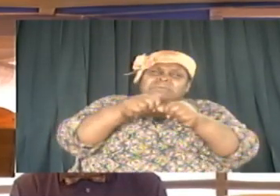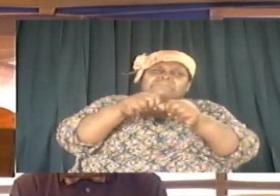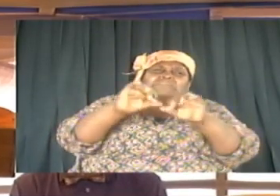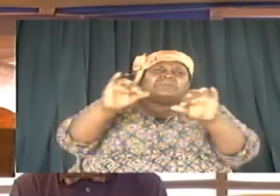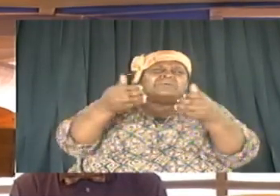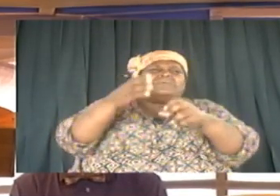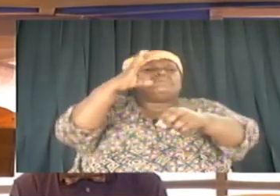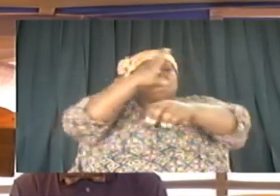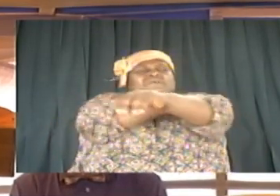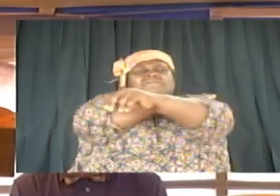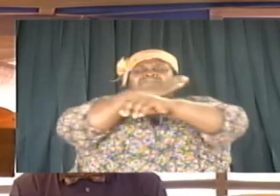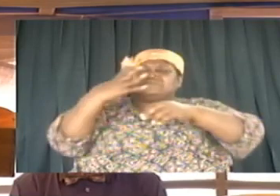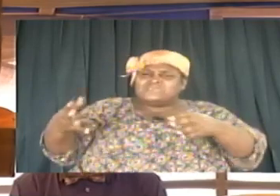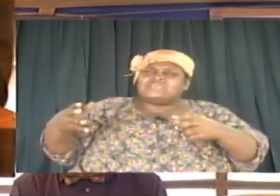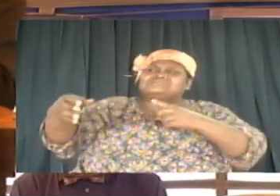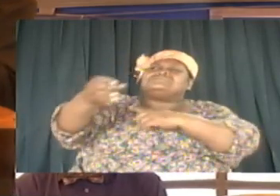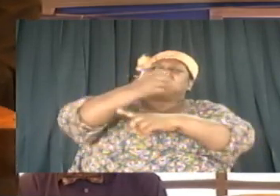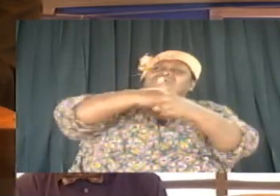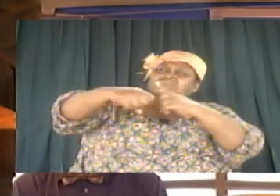associated with it.